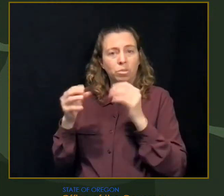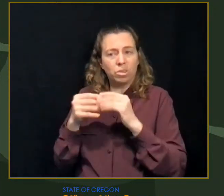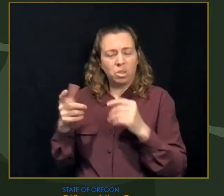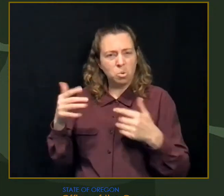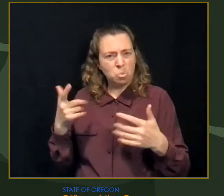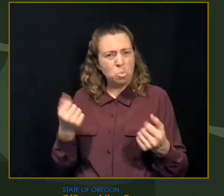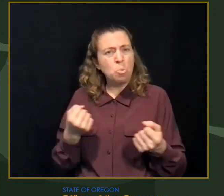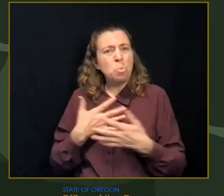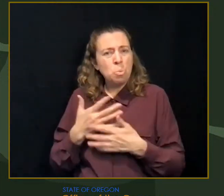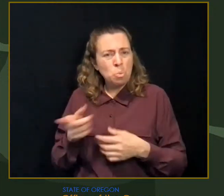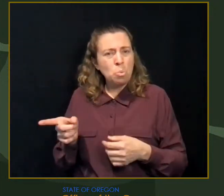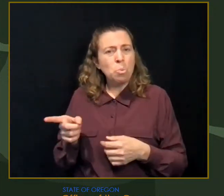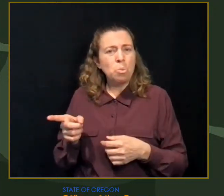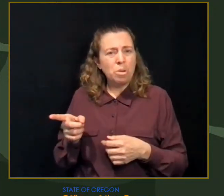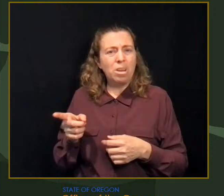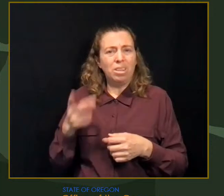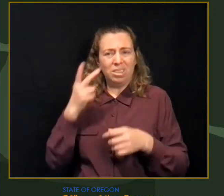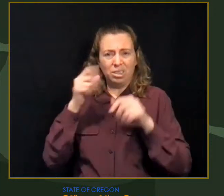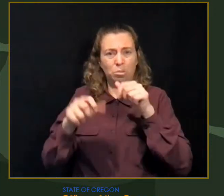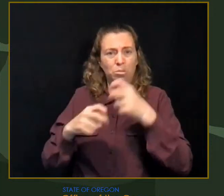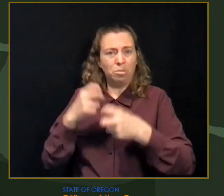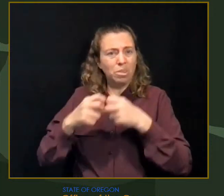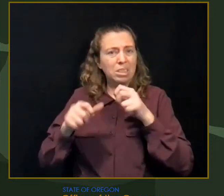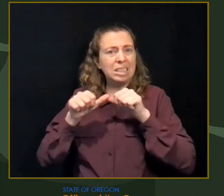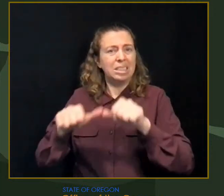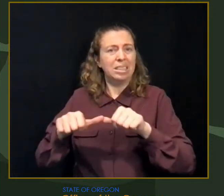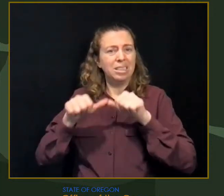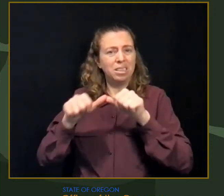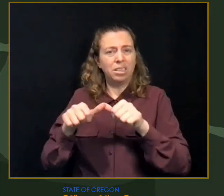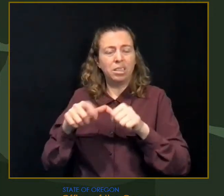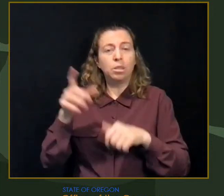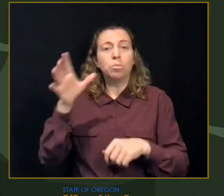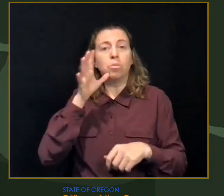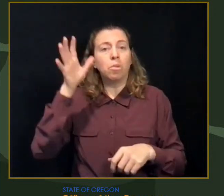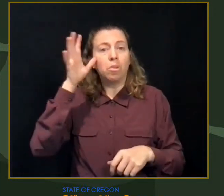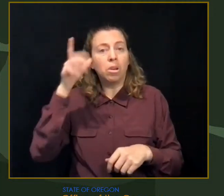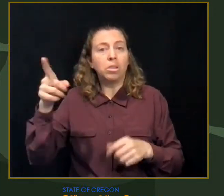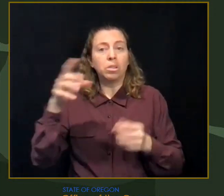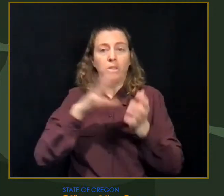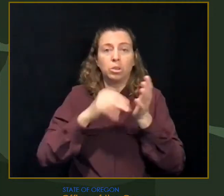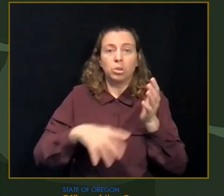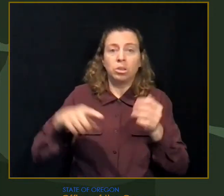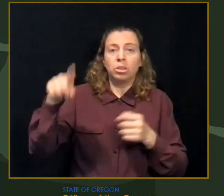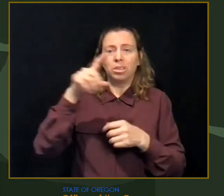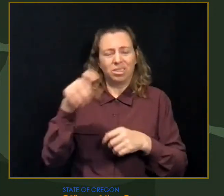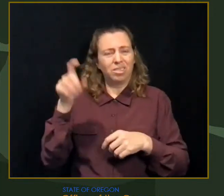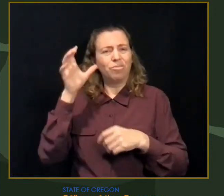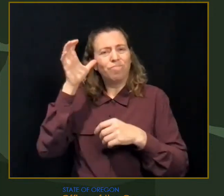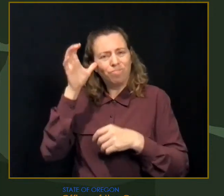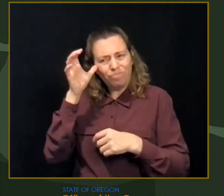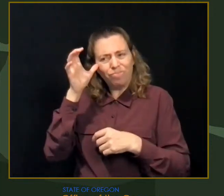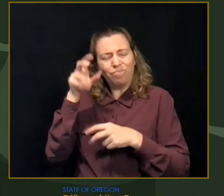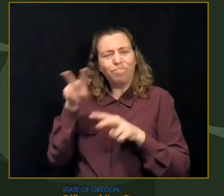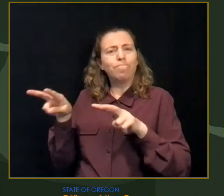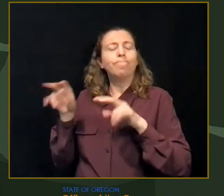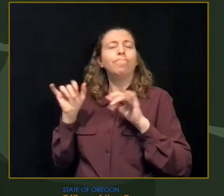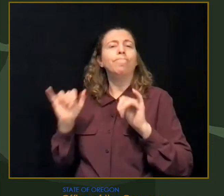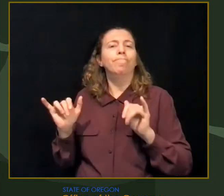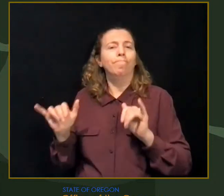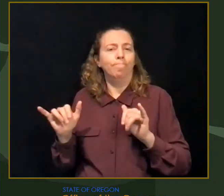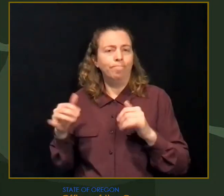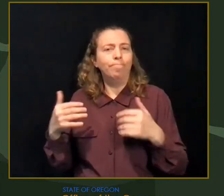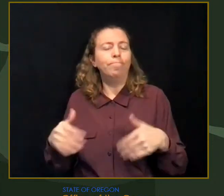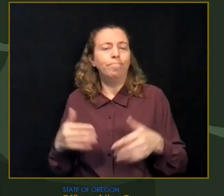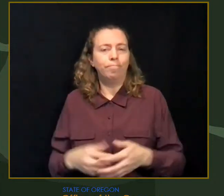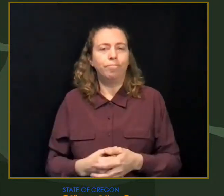I think parents, students across the state need to hear it. But we're going to continue to make policy,